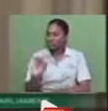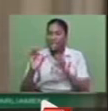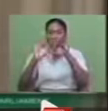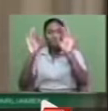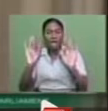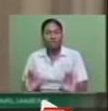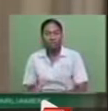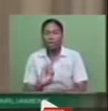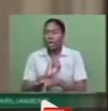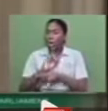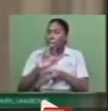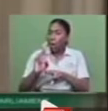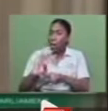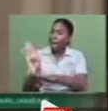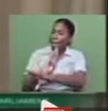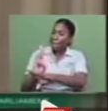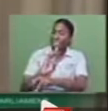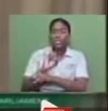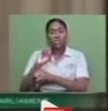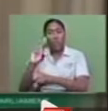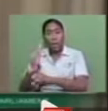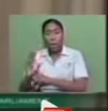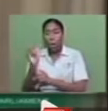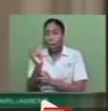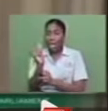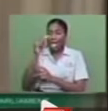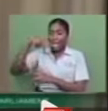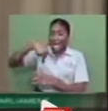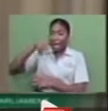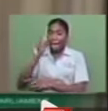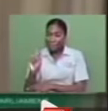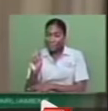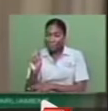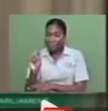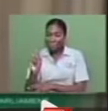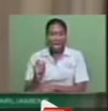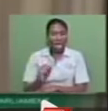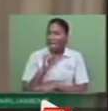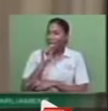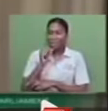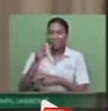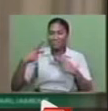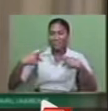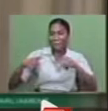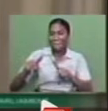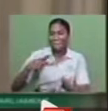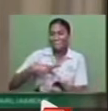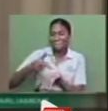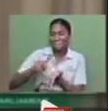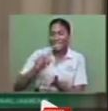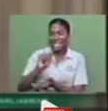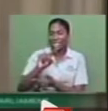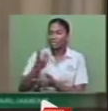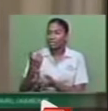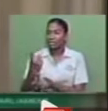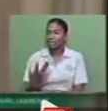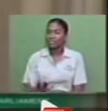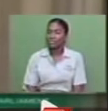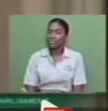multi-family residential buildings completed on or before 31st December 2024.